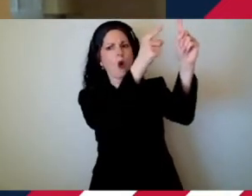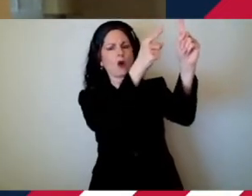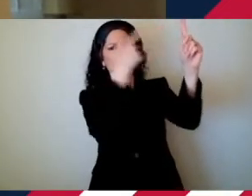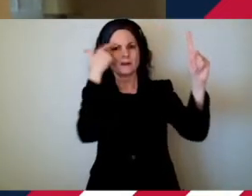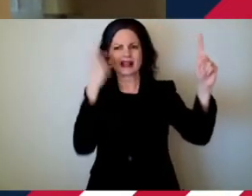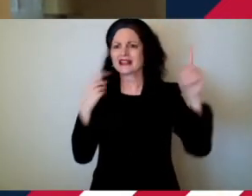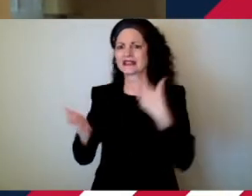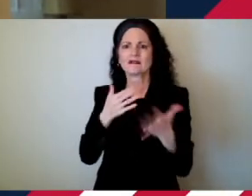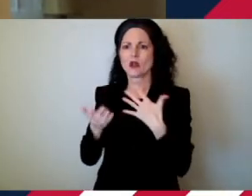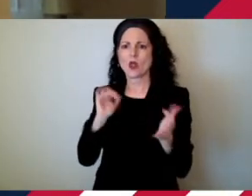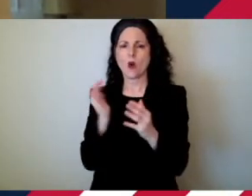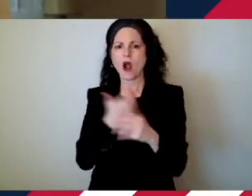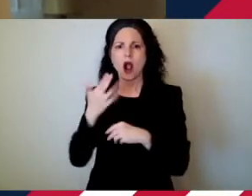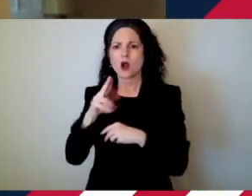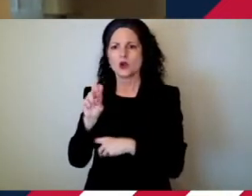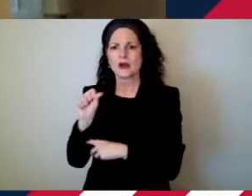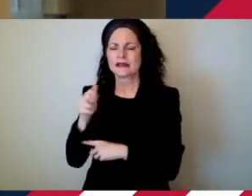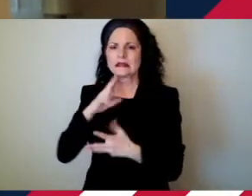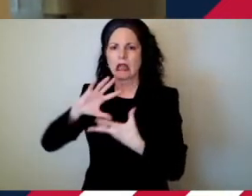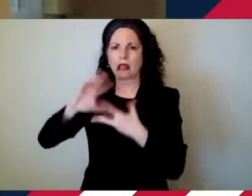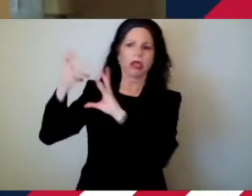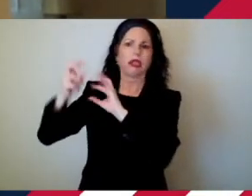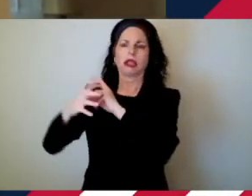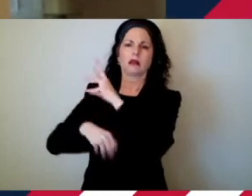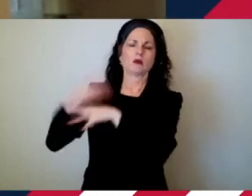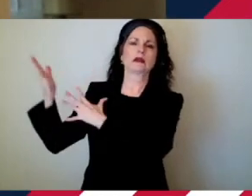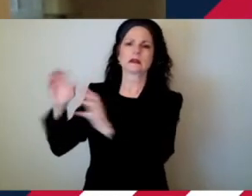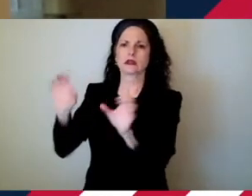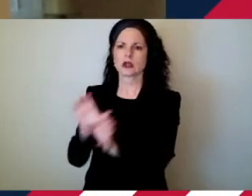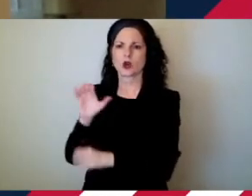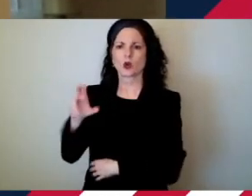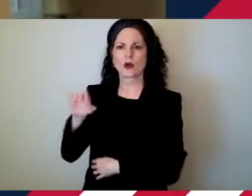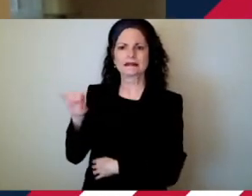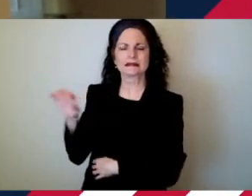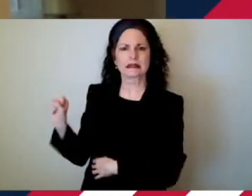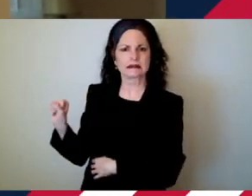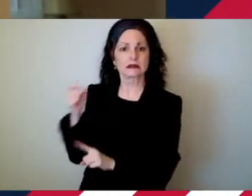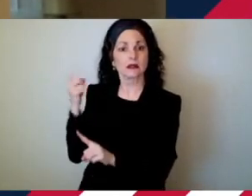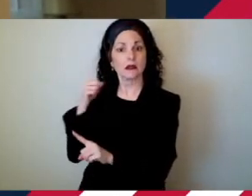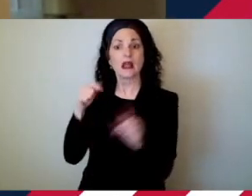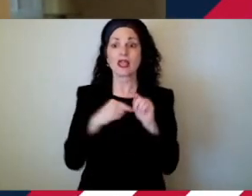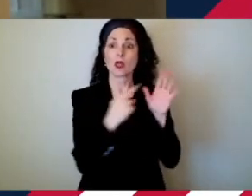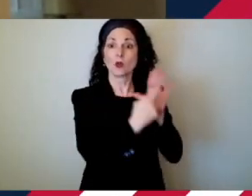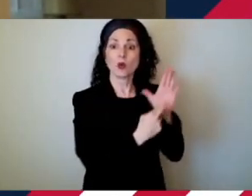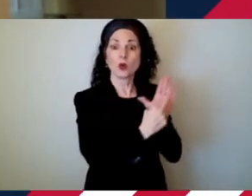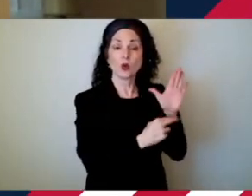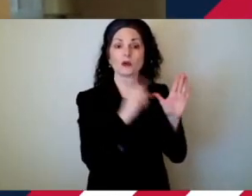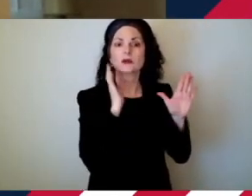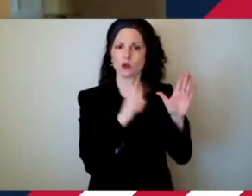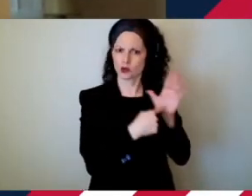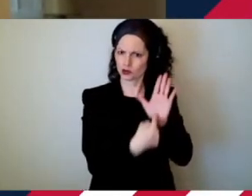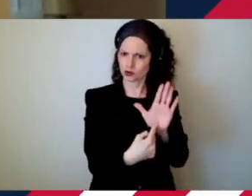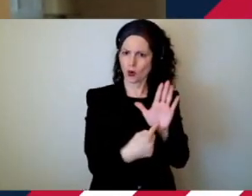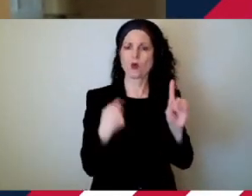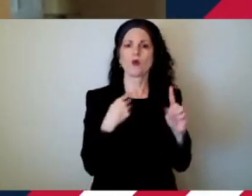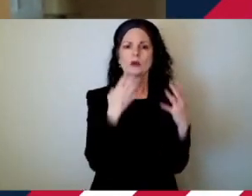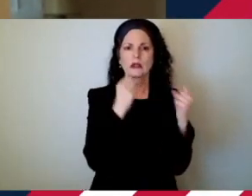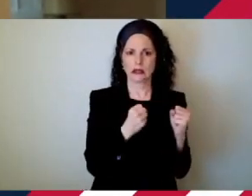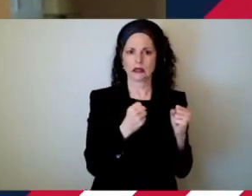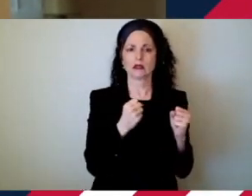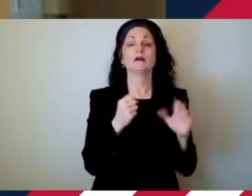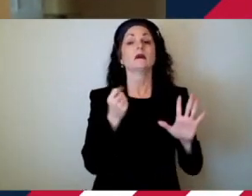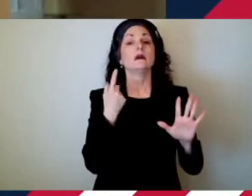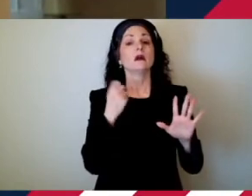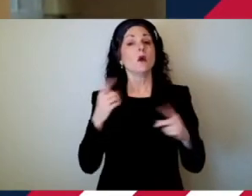remote voting system that is workable and secure. Email ballots will be sent to all certified delegates on